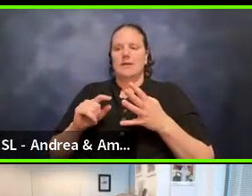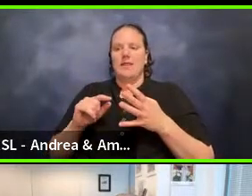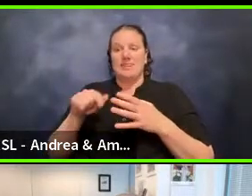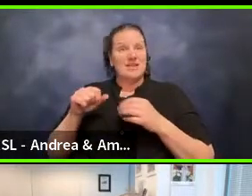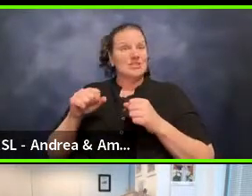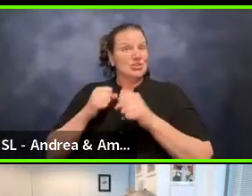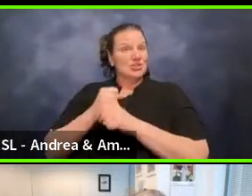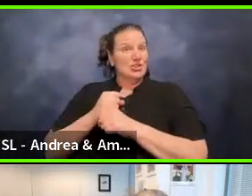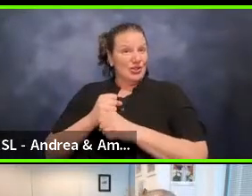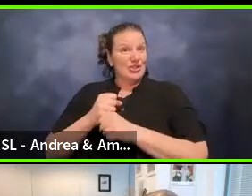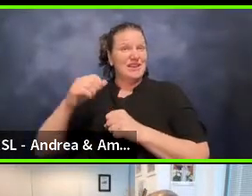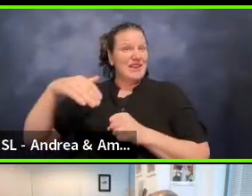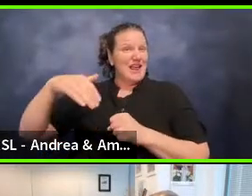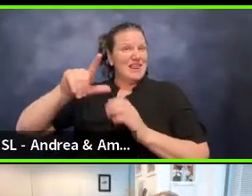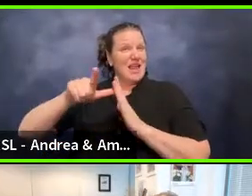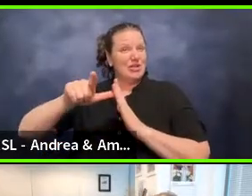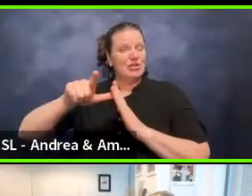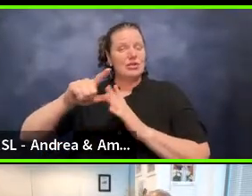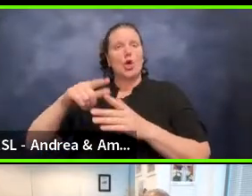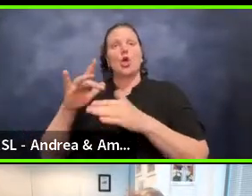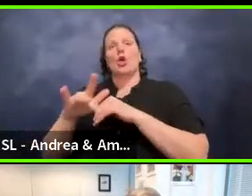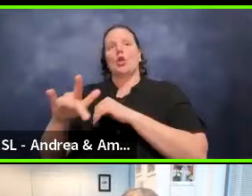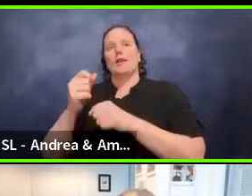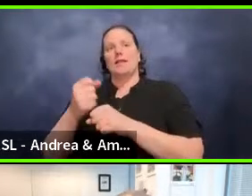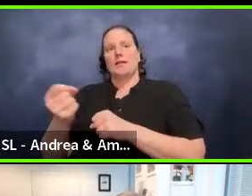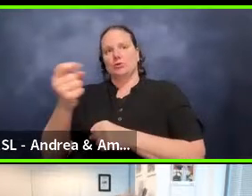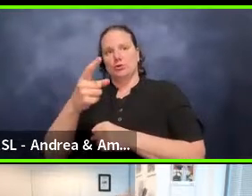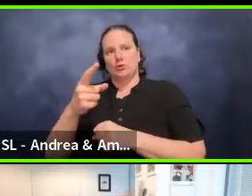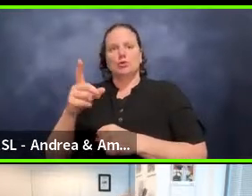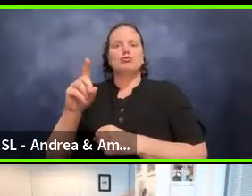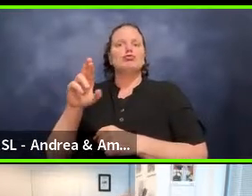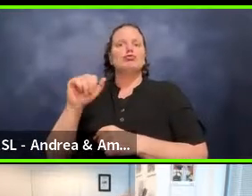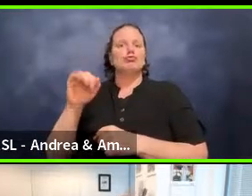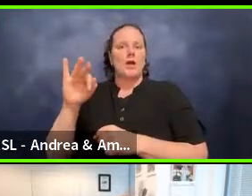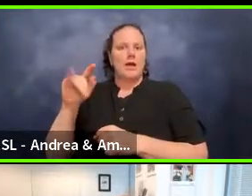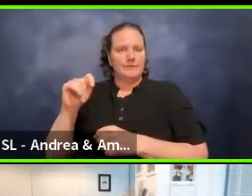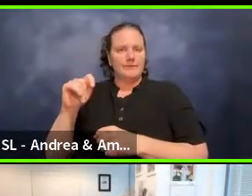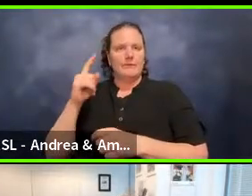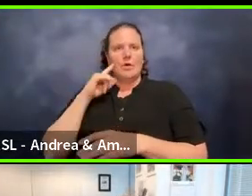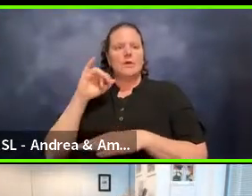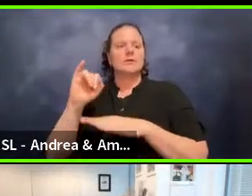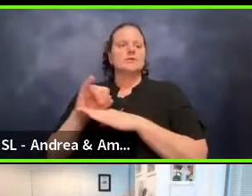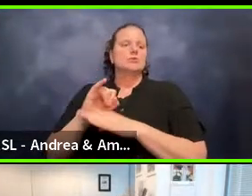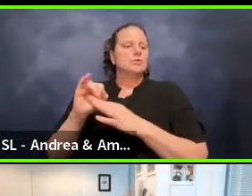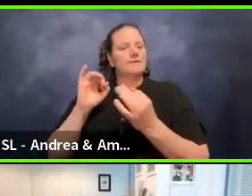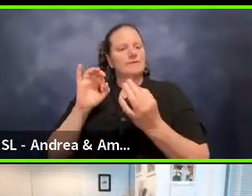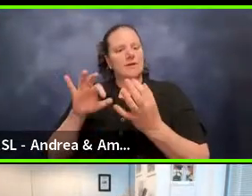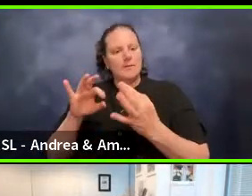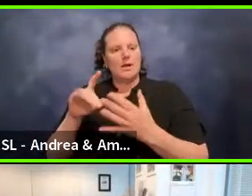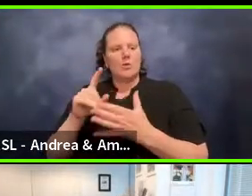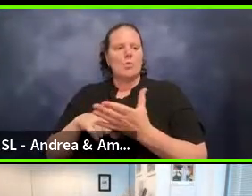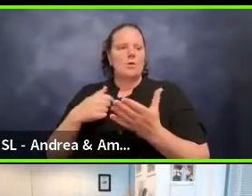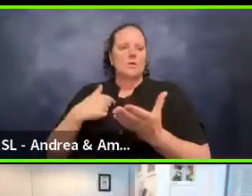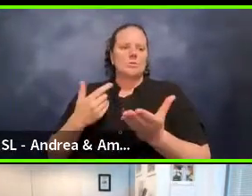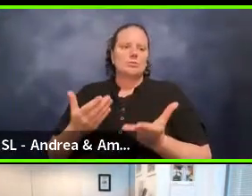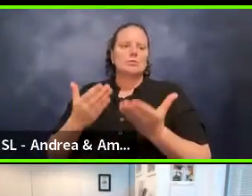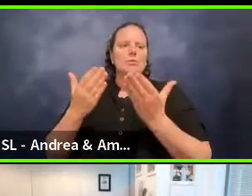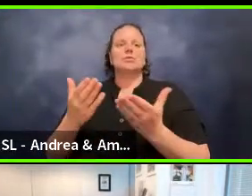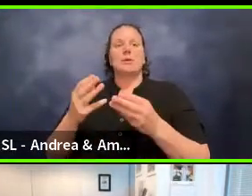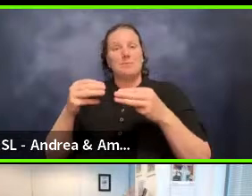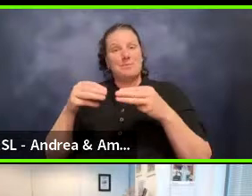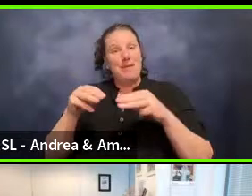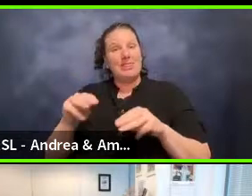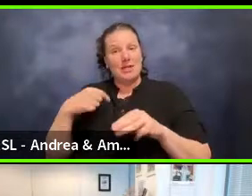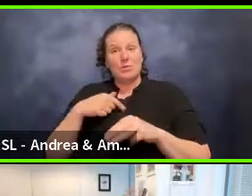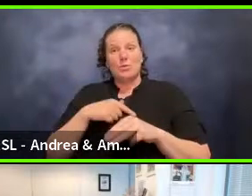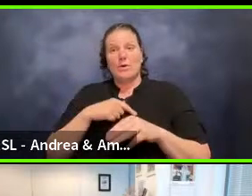year, early next year. So the draft will be out there to get industry feedback on what we are proposing, the methods we're